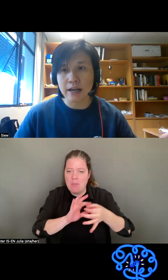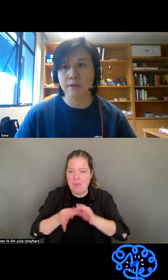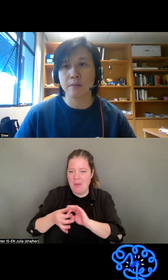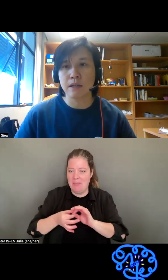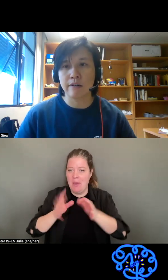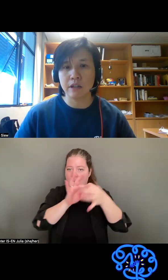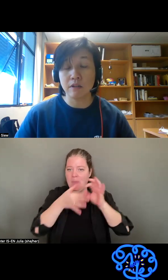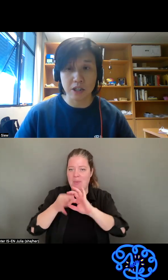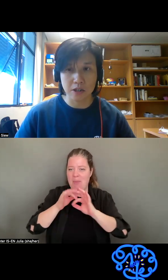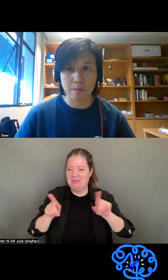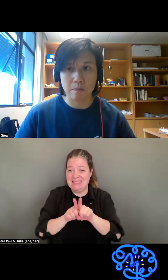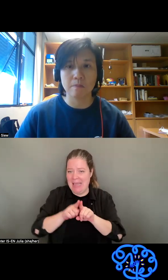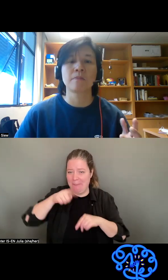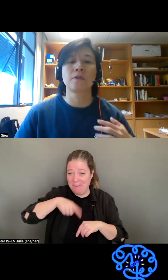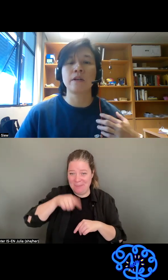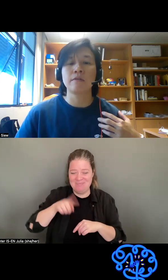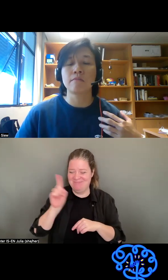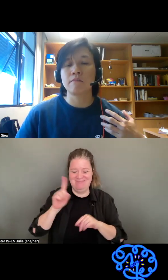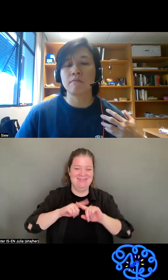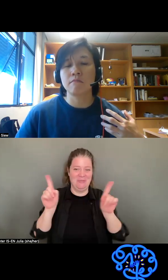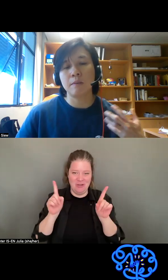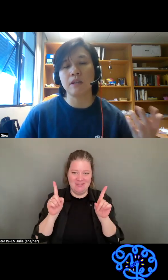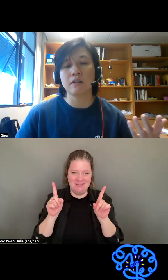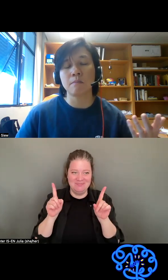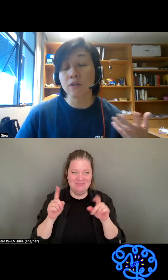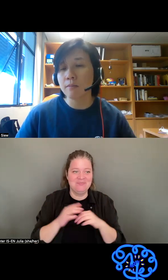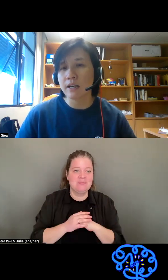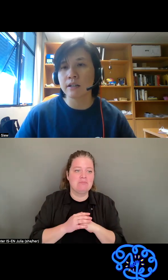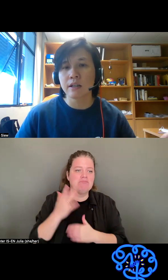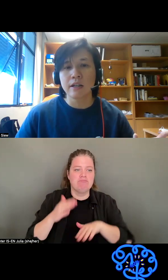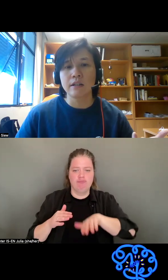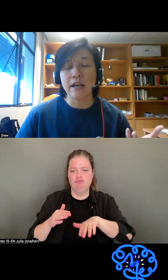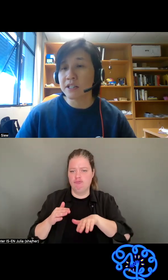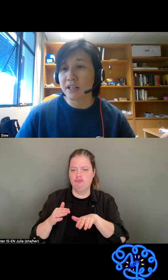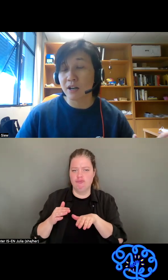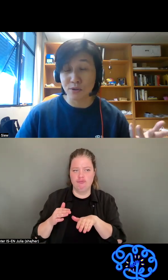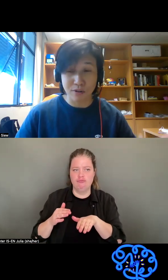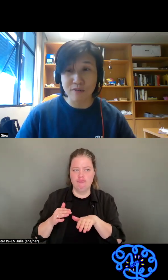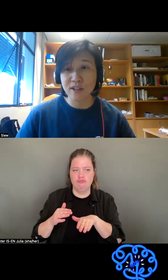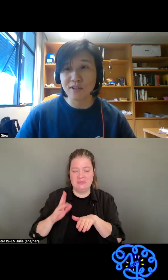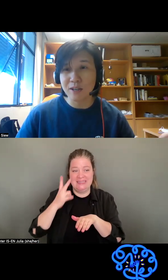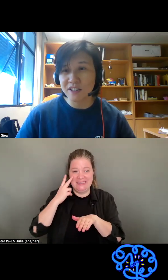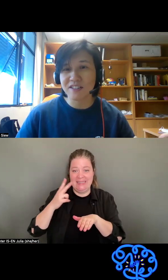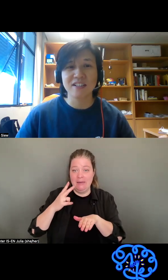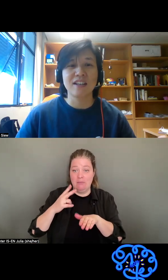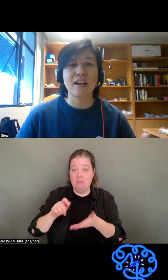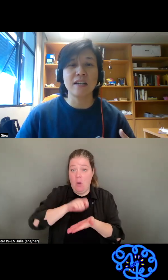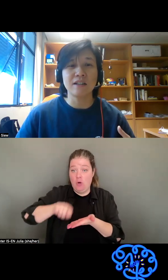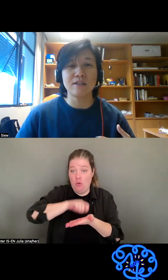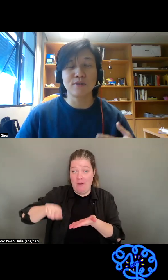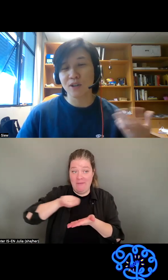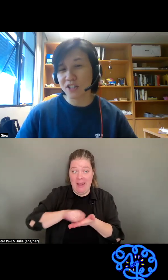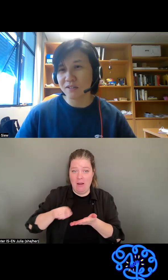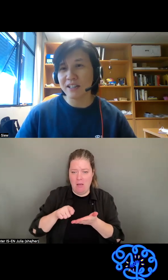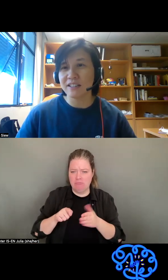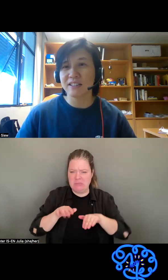different kind of similarity relationship. So in maybe the bottom layer, the edges are orthographic neighbors, and in